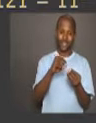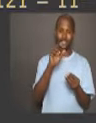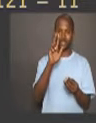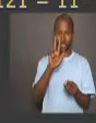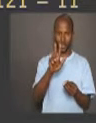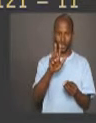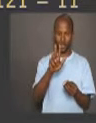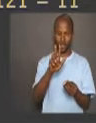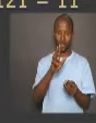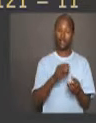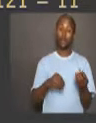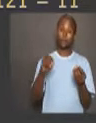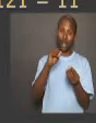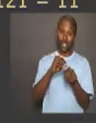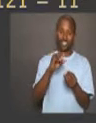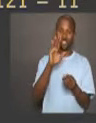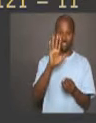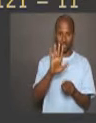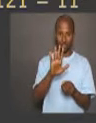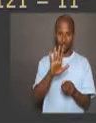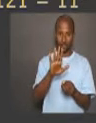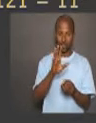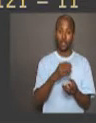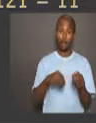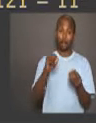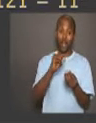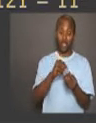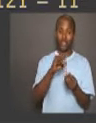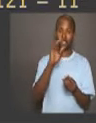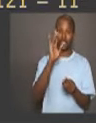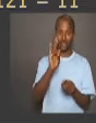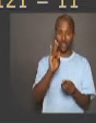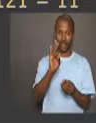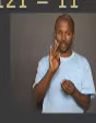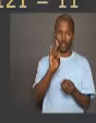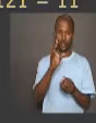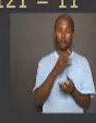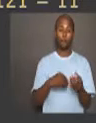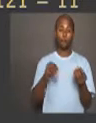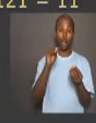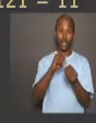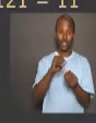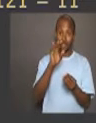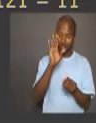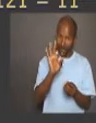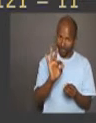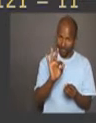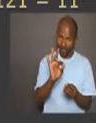3 plus 5 plus 7 plus